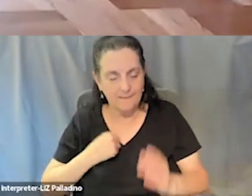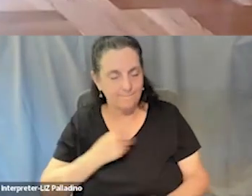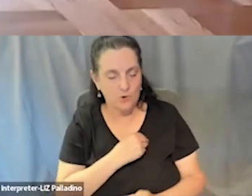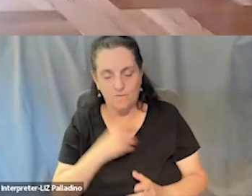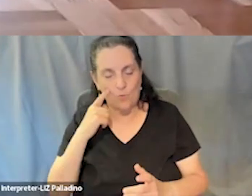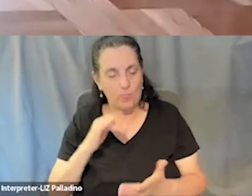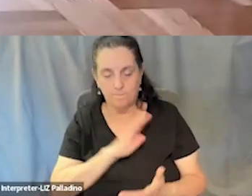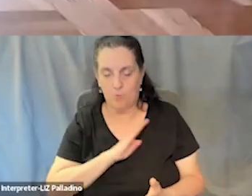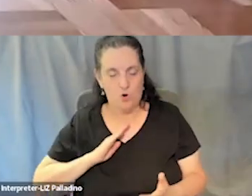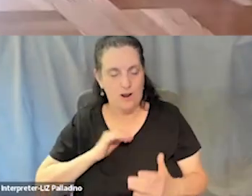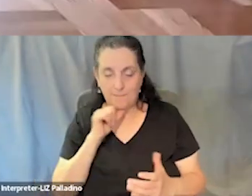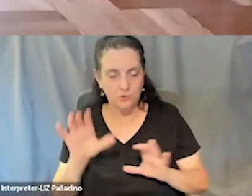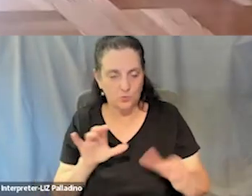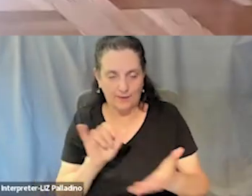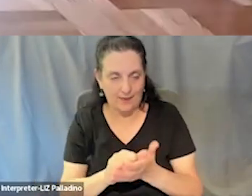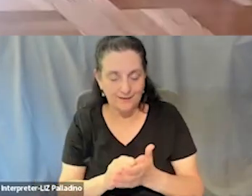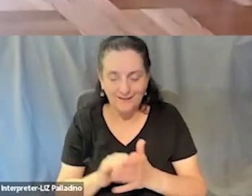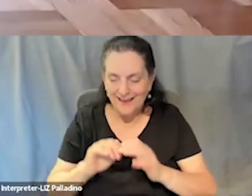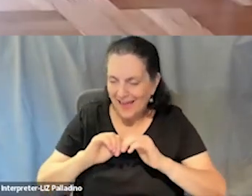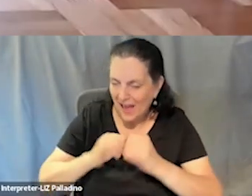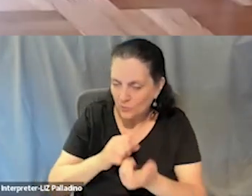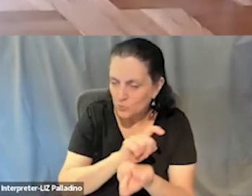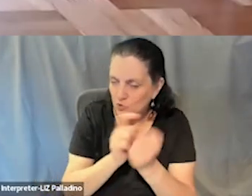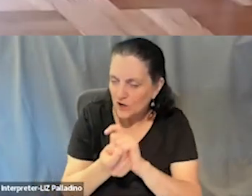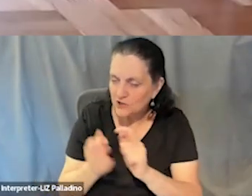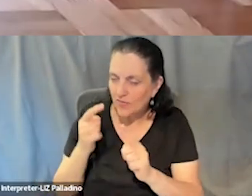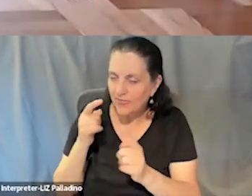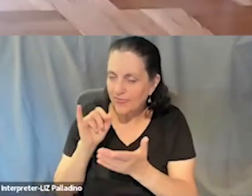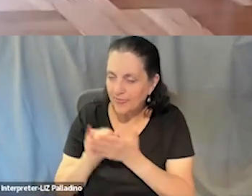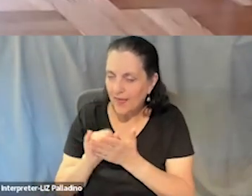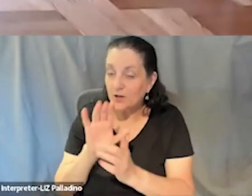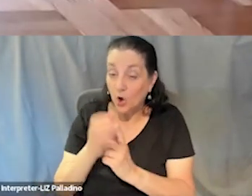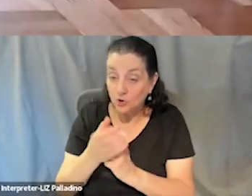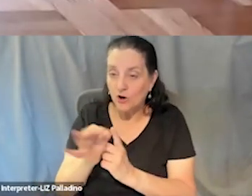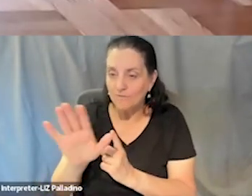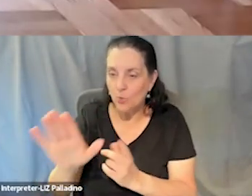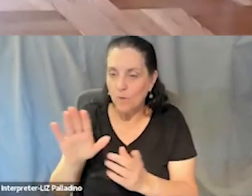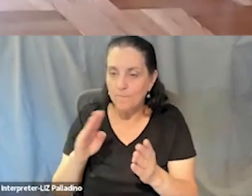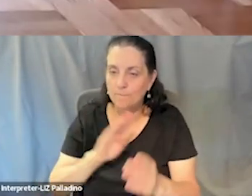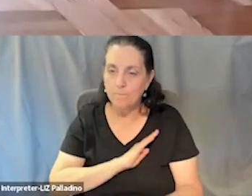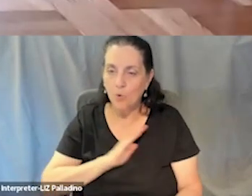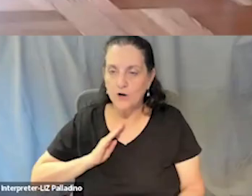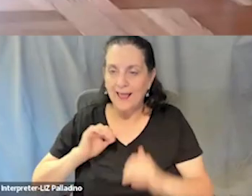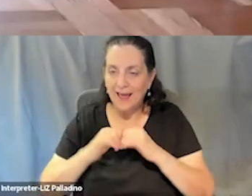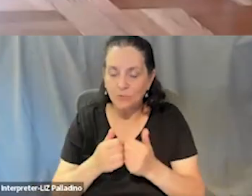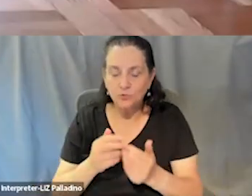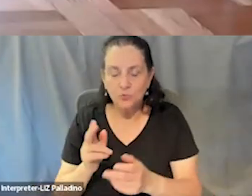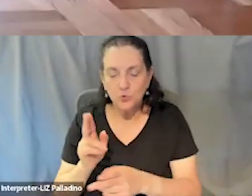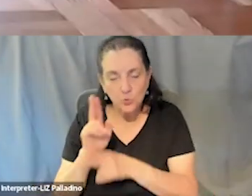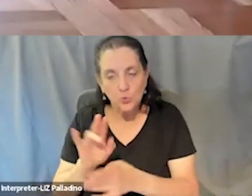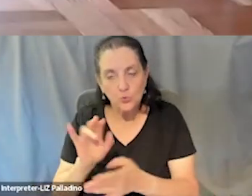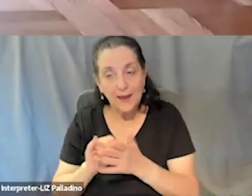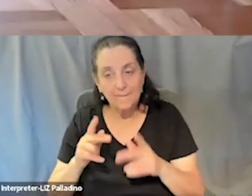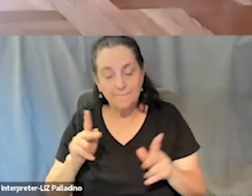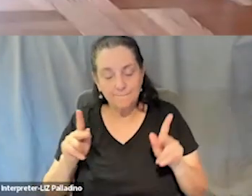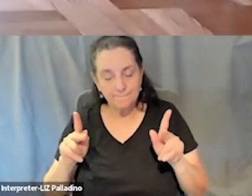do that. How can you change the culture of that board and utilize that person or